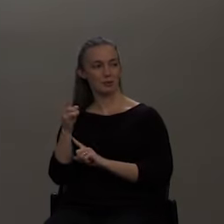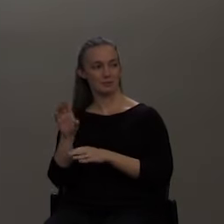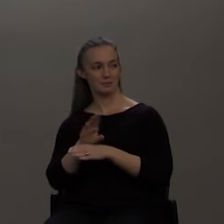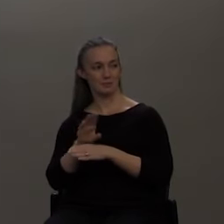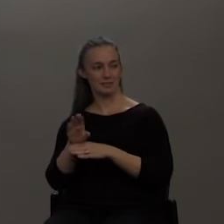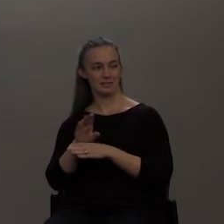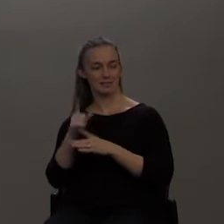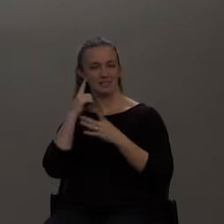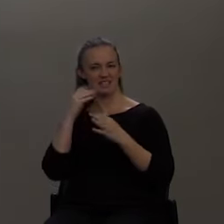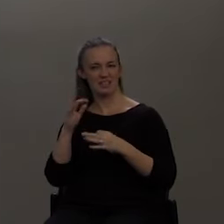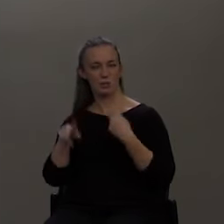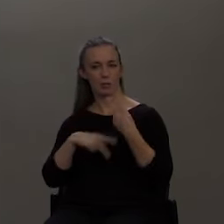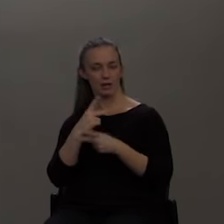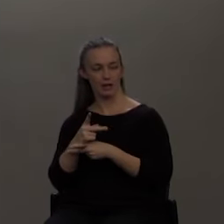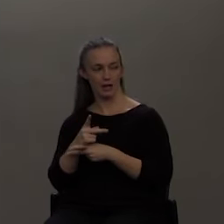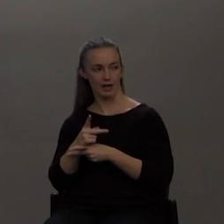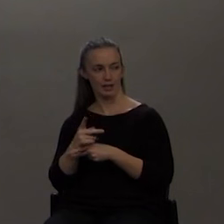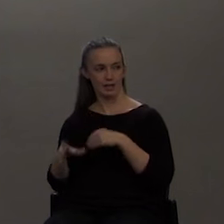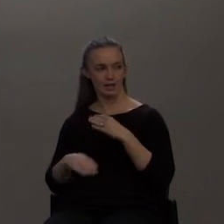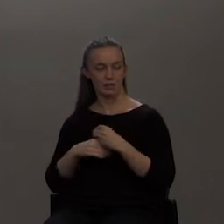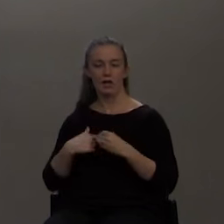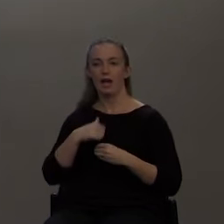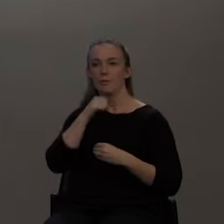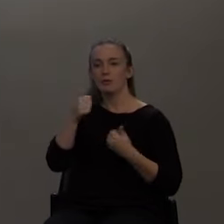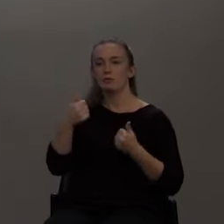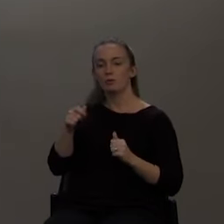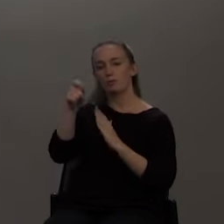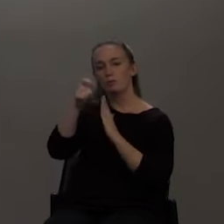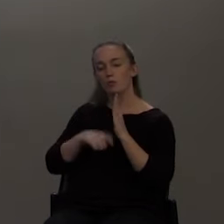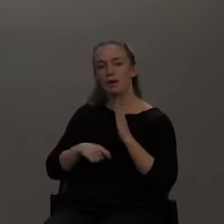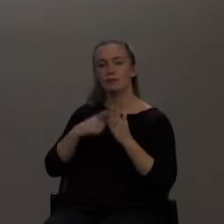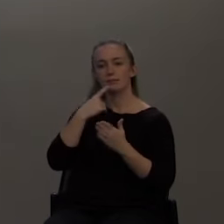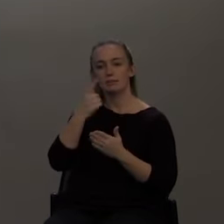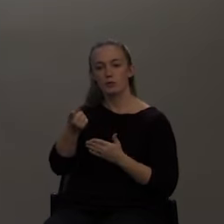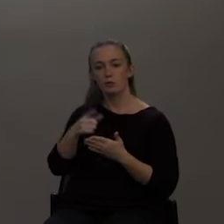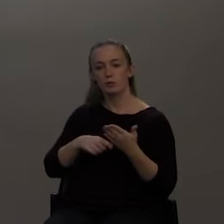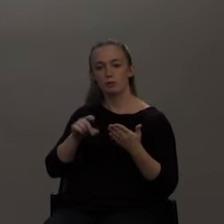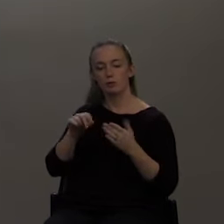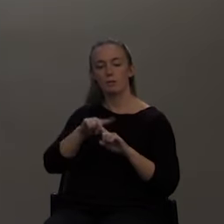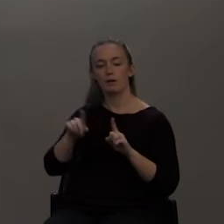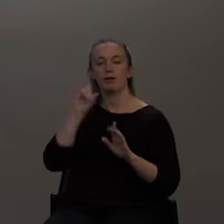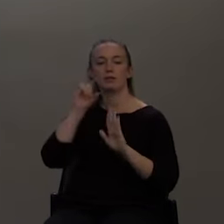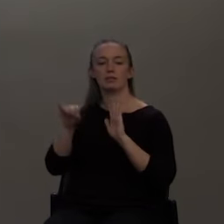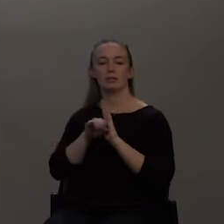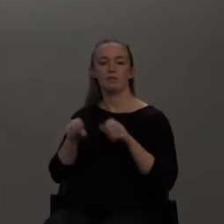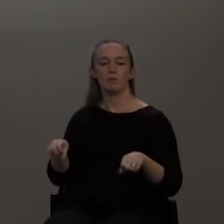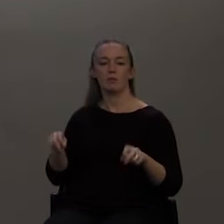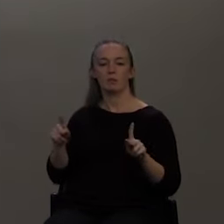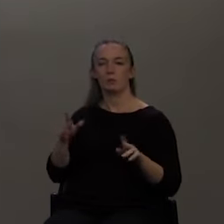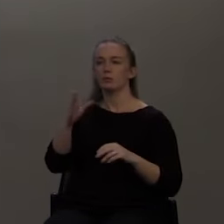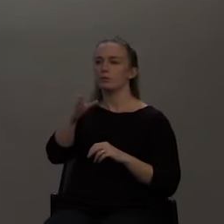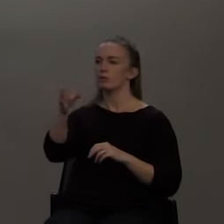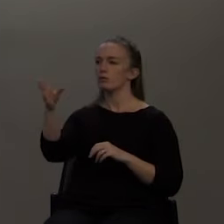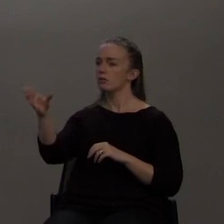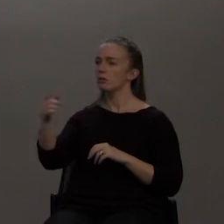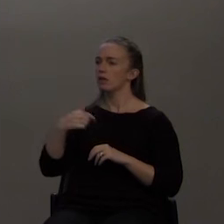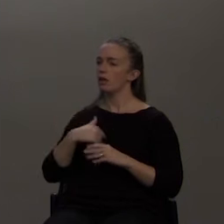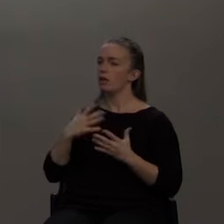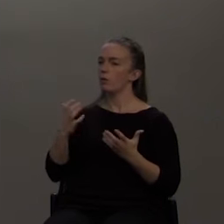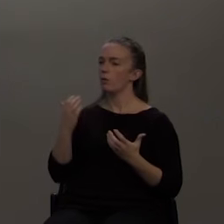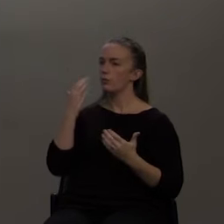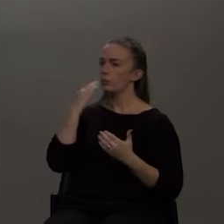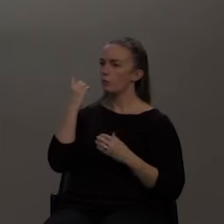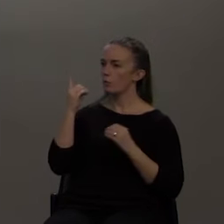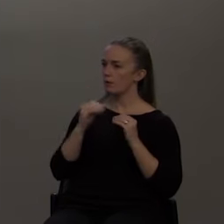other amenities that should go in there. This is not meant to be prescriptive, but more identifying opportunities. I'd like to know one thing.